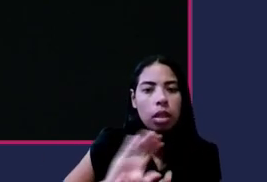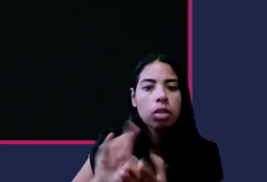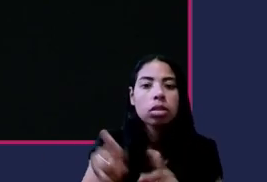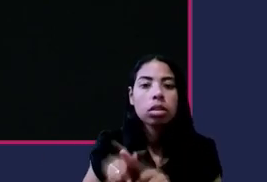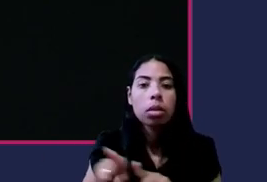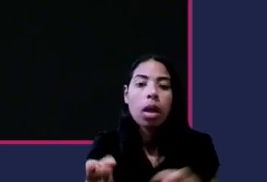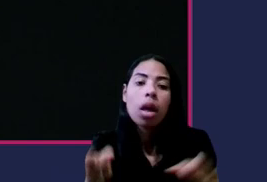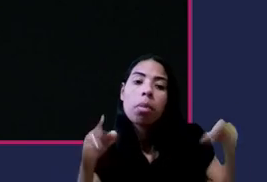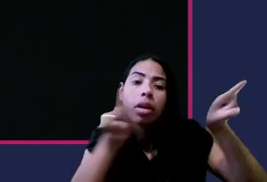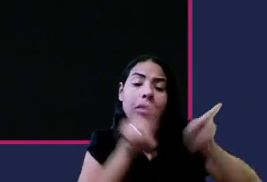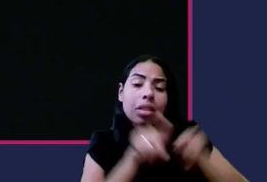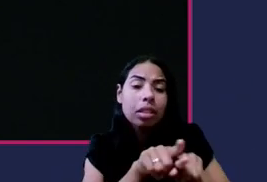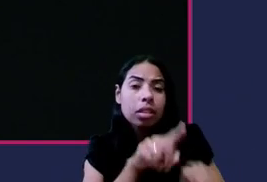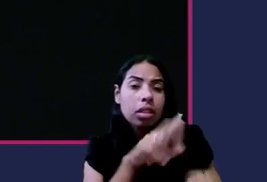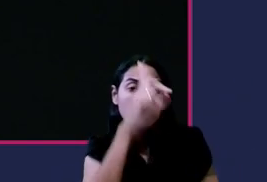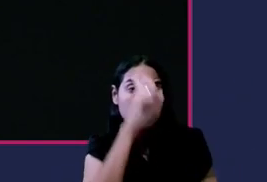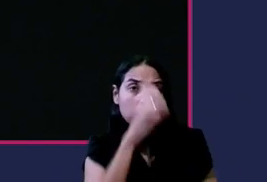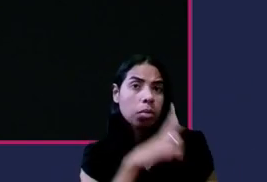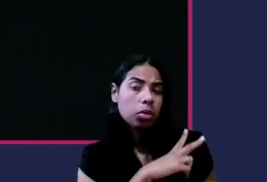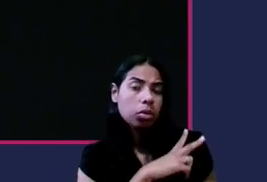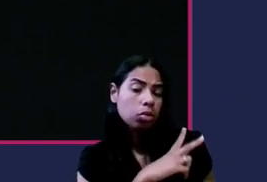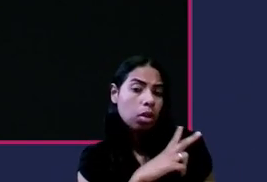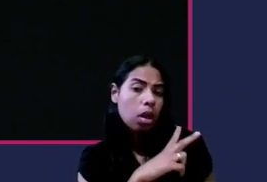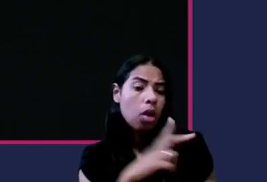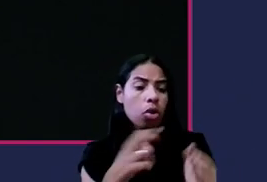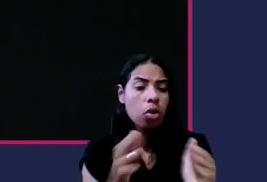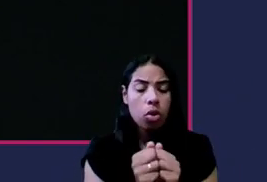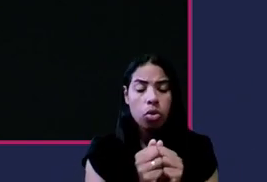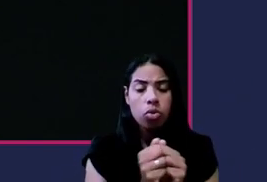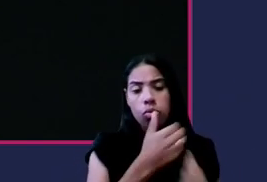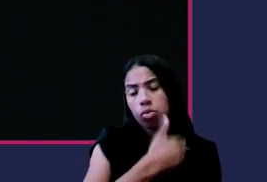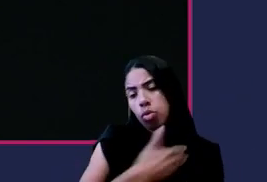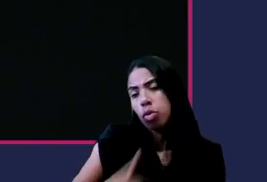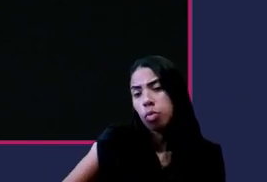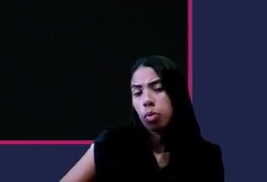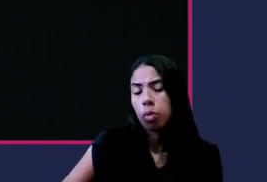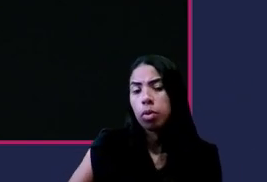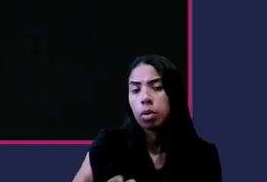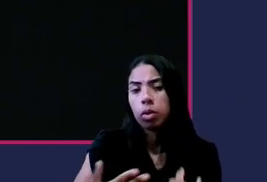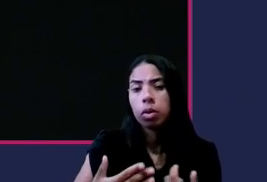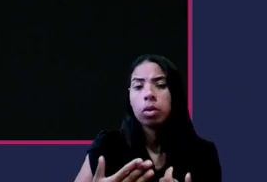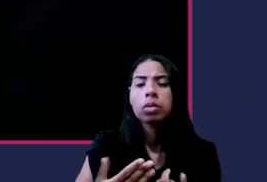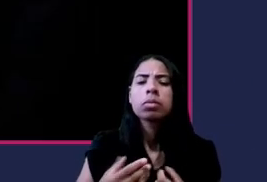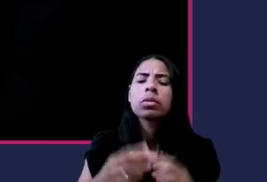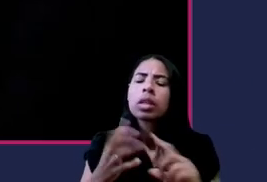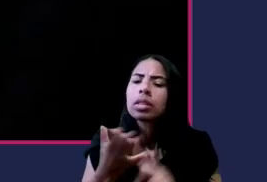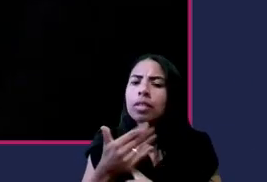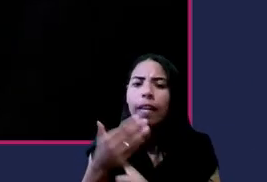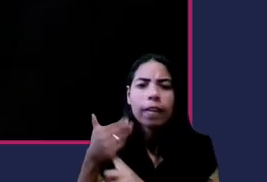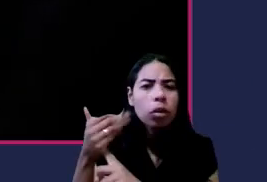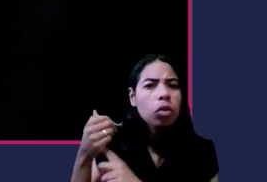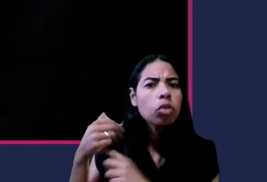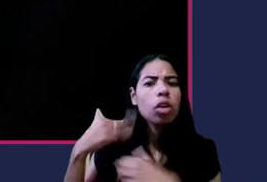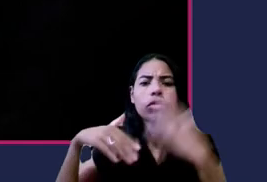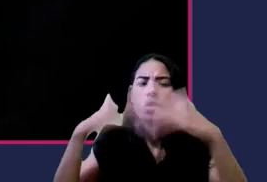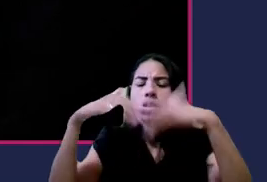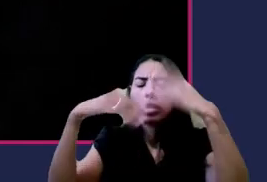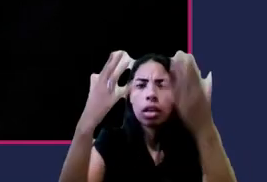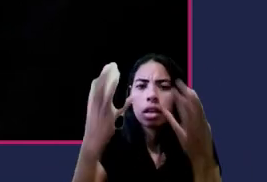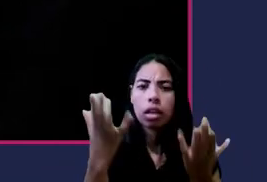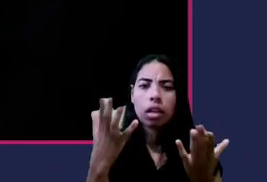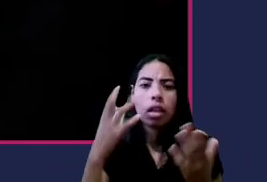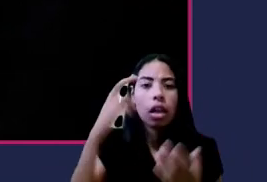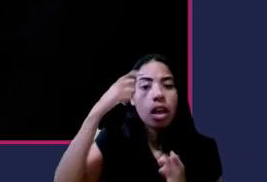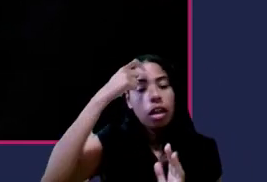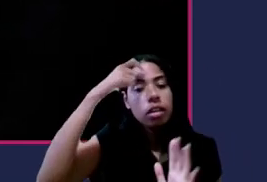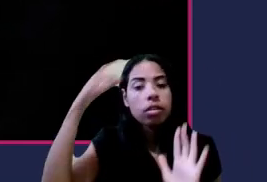And that can be advanced through public-private partnerships. That's really important too. So incorporating advanced